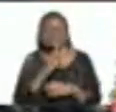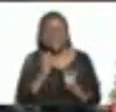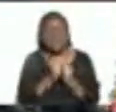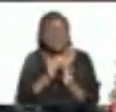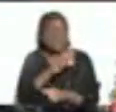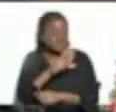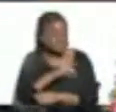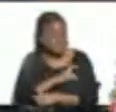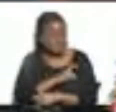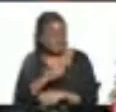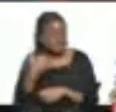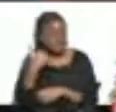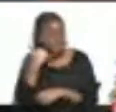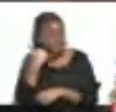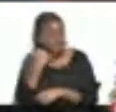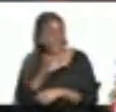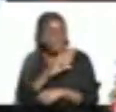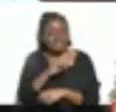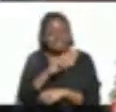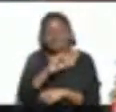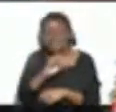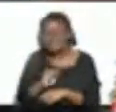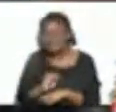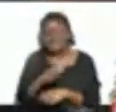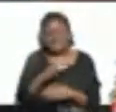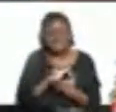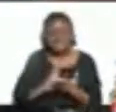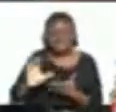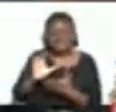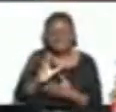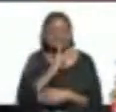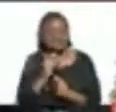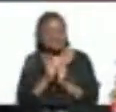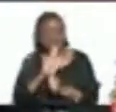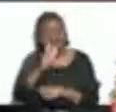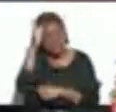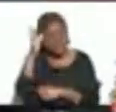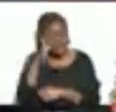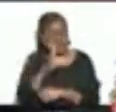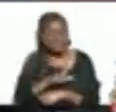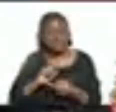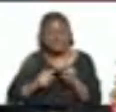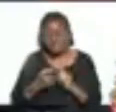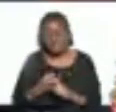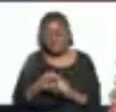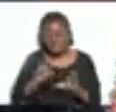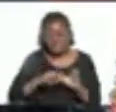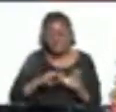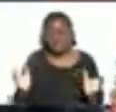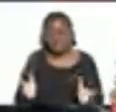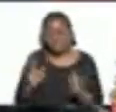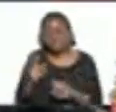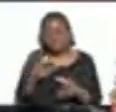police. Call the crisis center. Speak with your parents and your friends. The chair urges you to